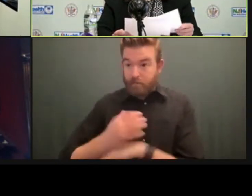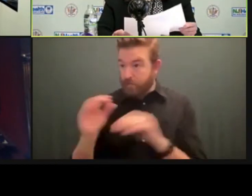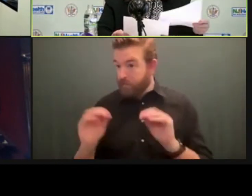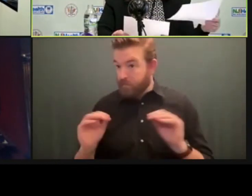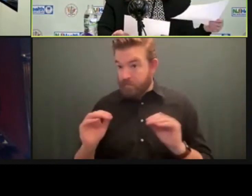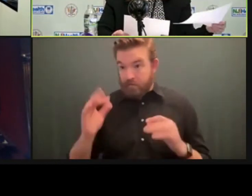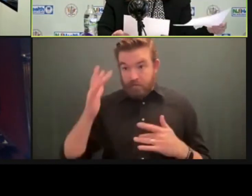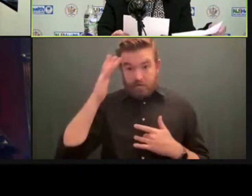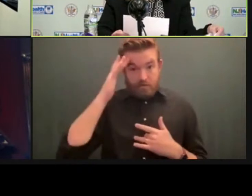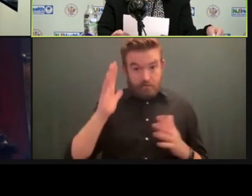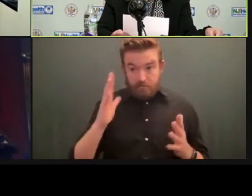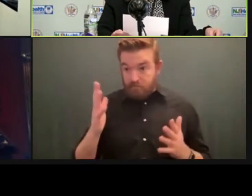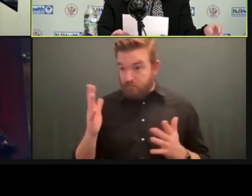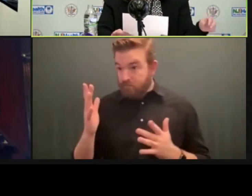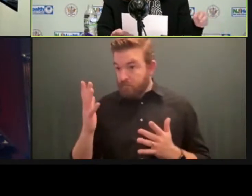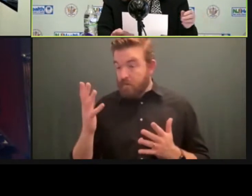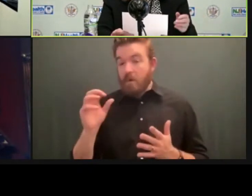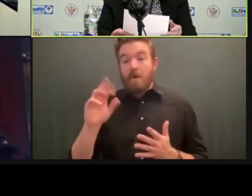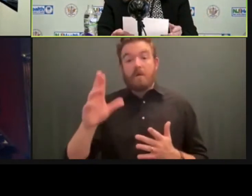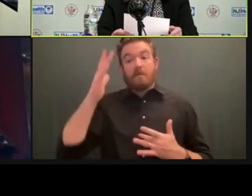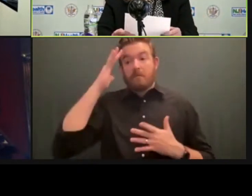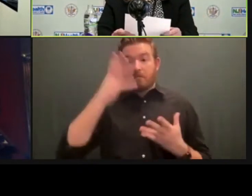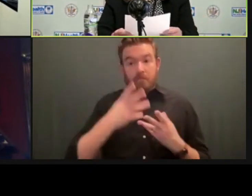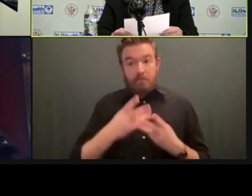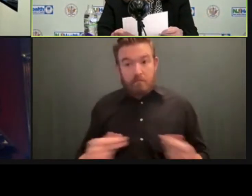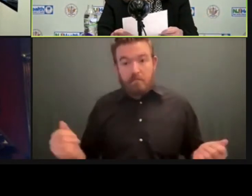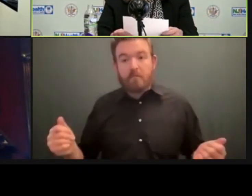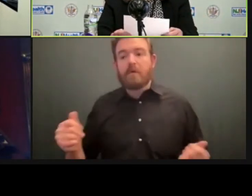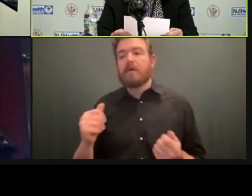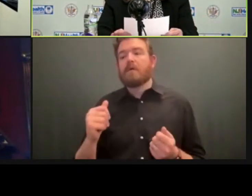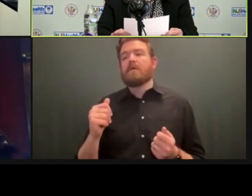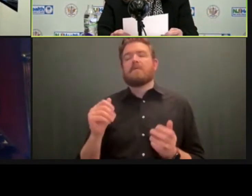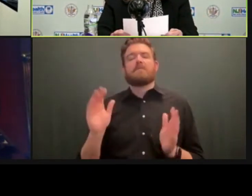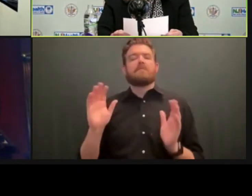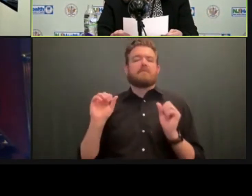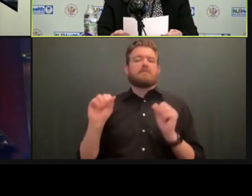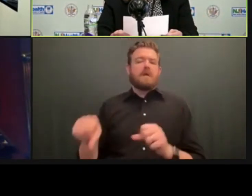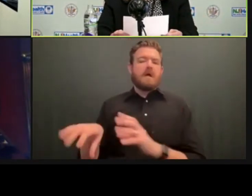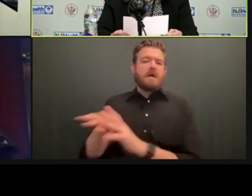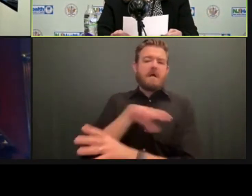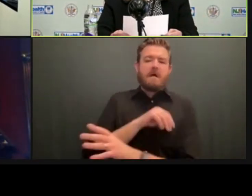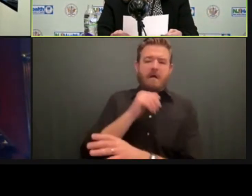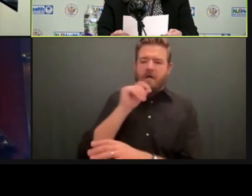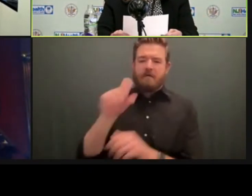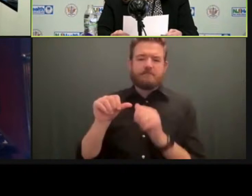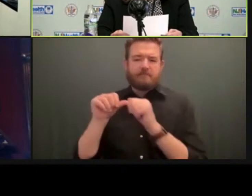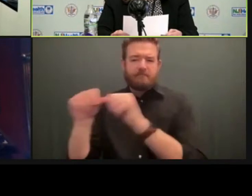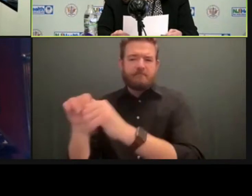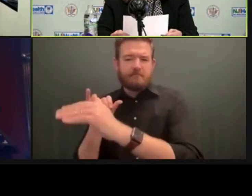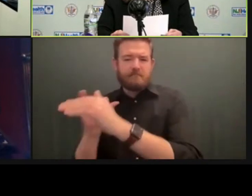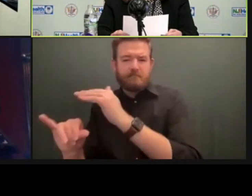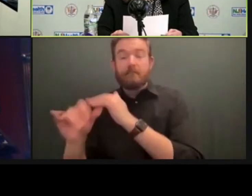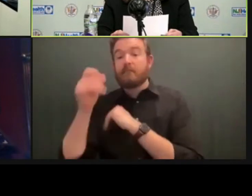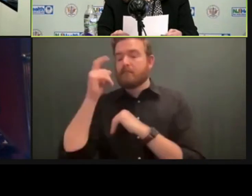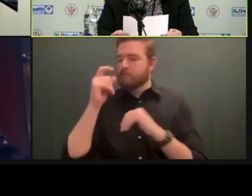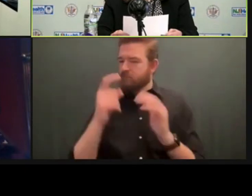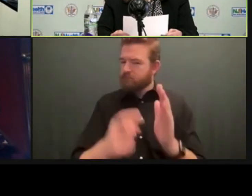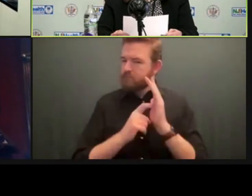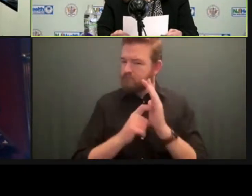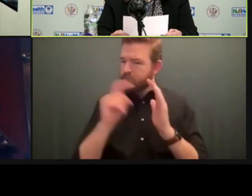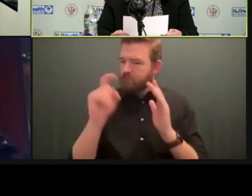days, you can end your isolation. However, you must wear a mask around others for an additional 5